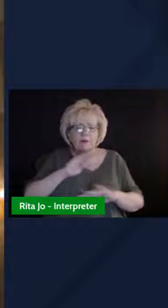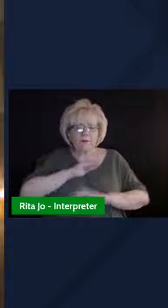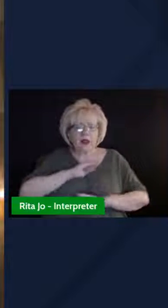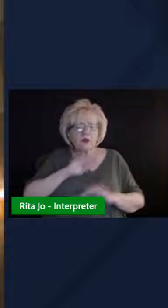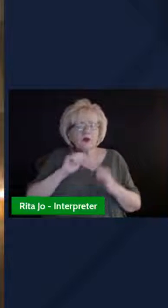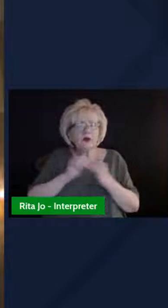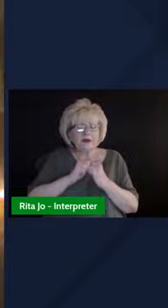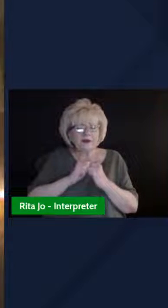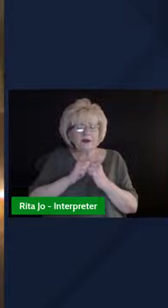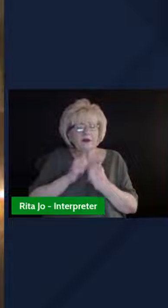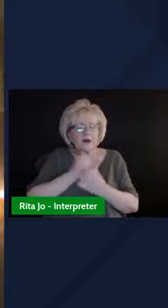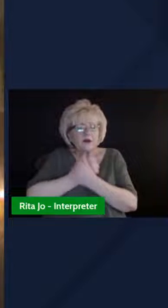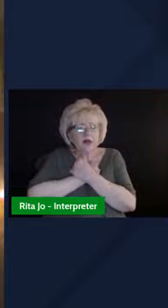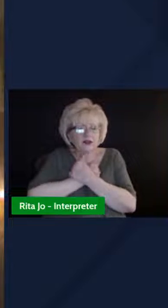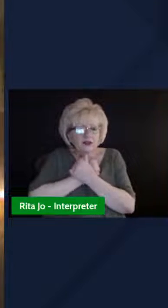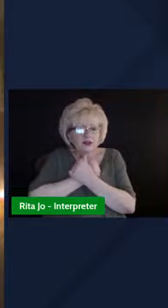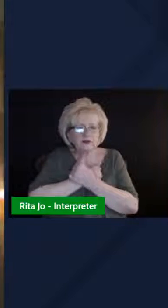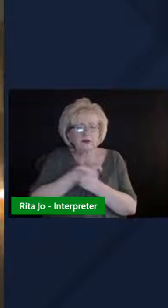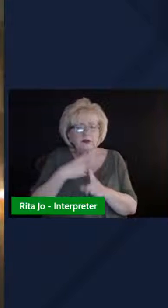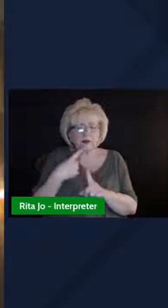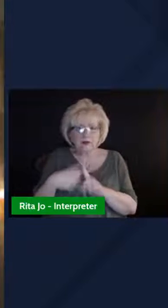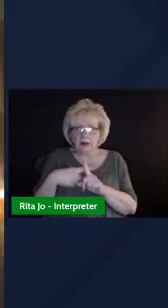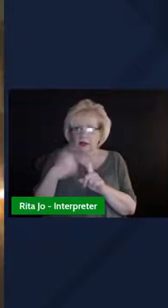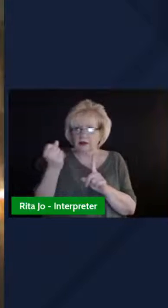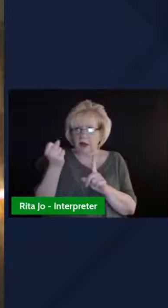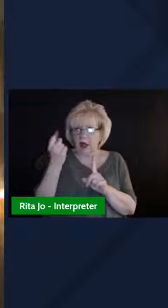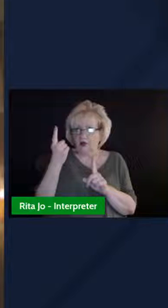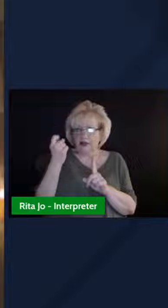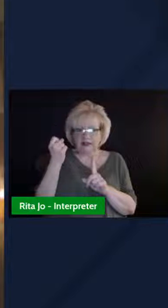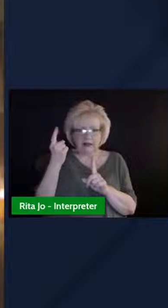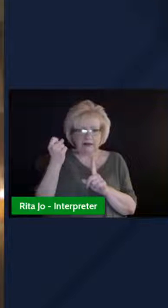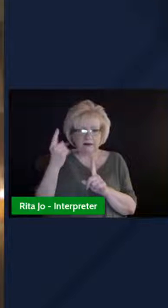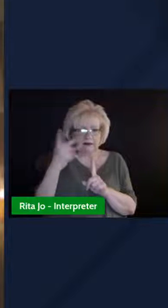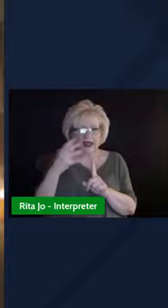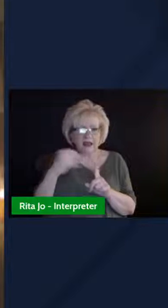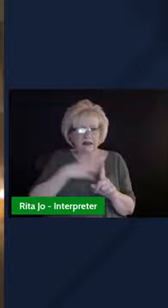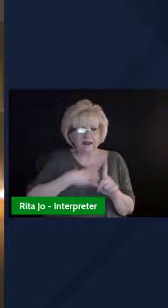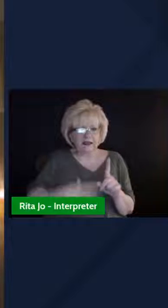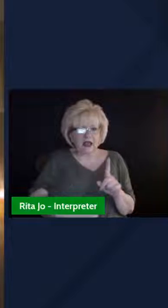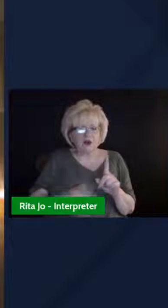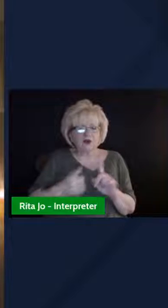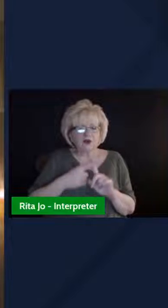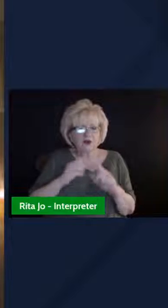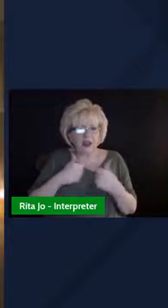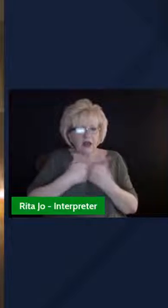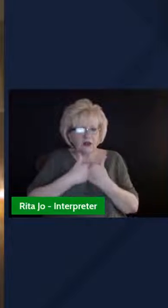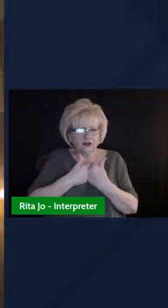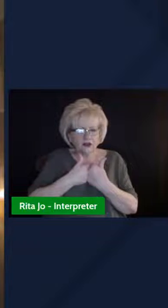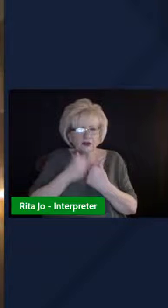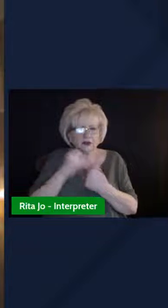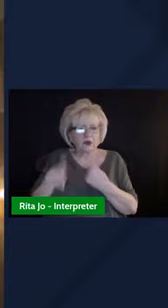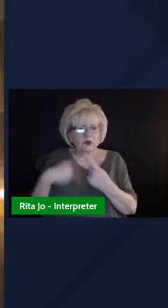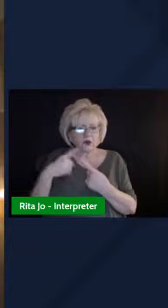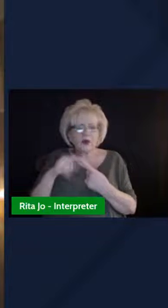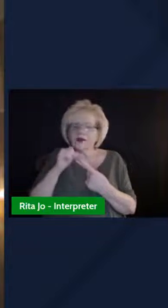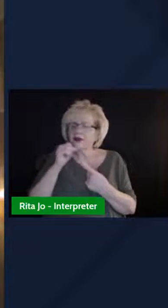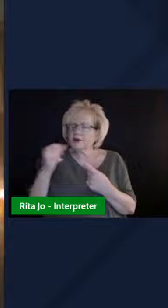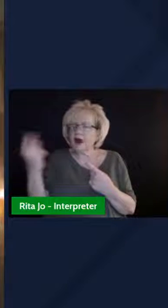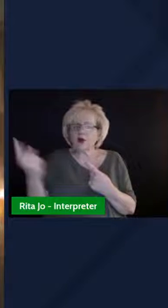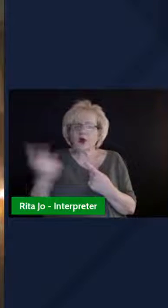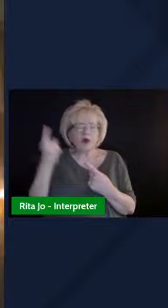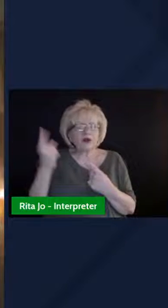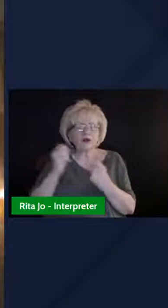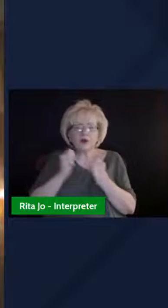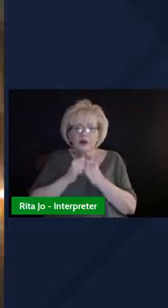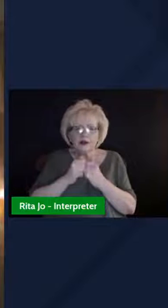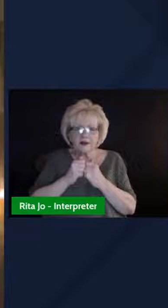understanding and a desire to challenge them when they are not always what other people